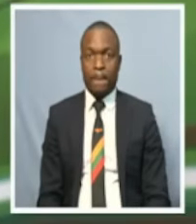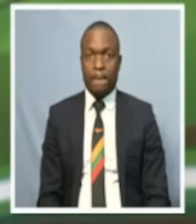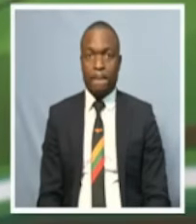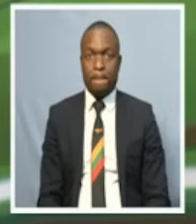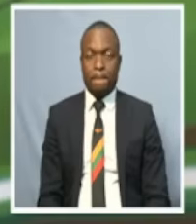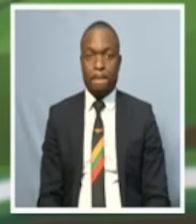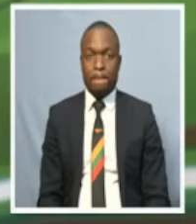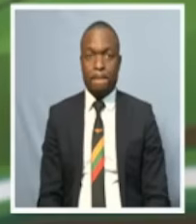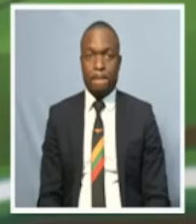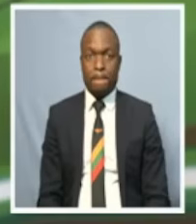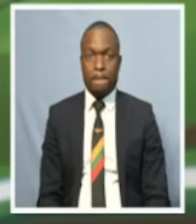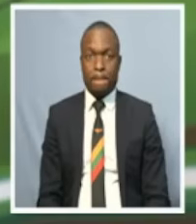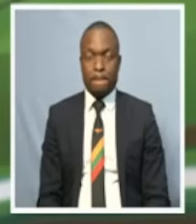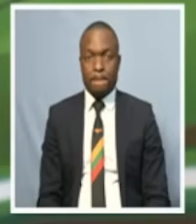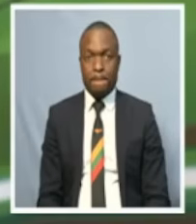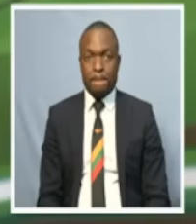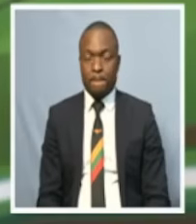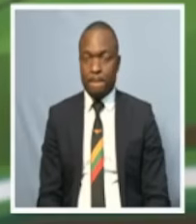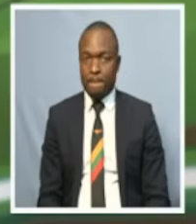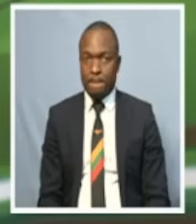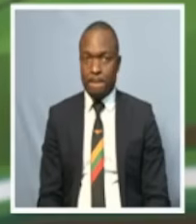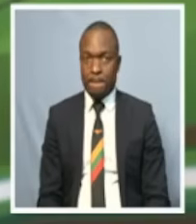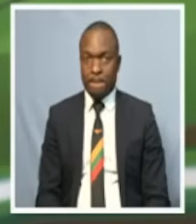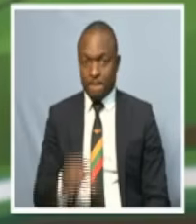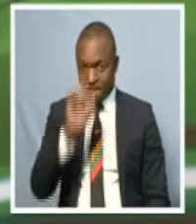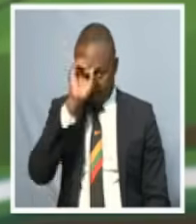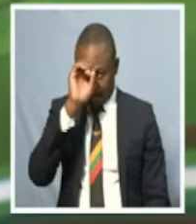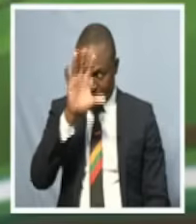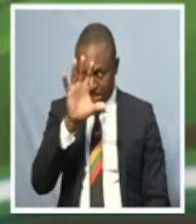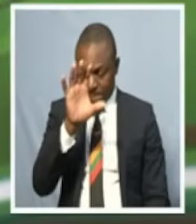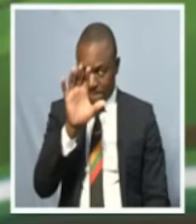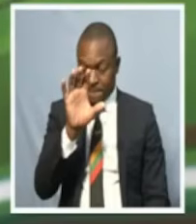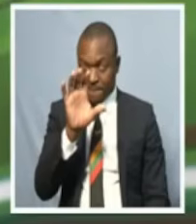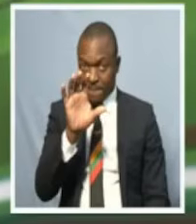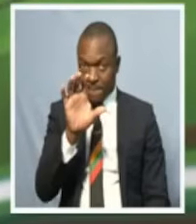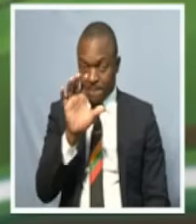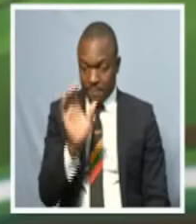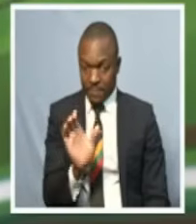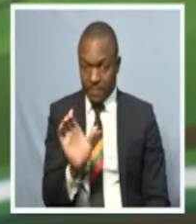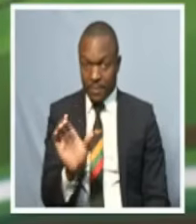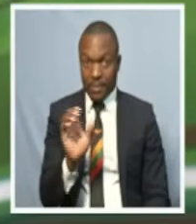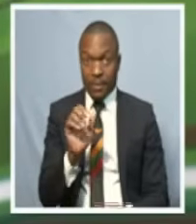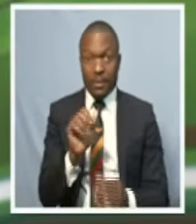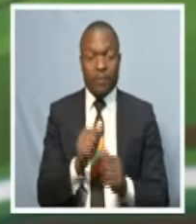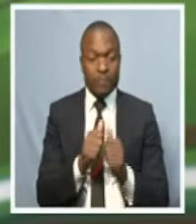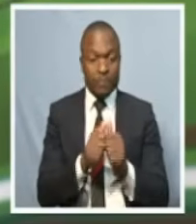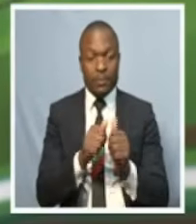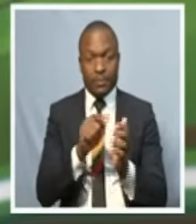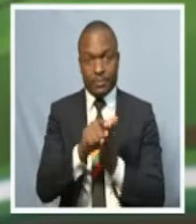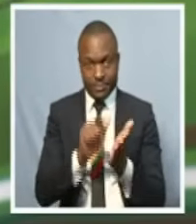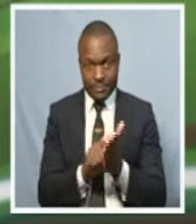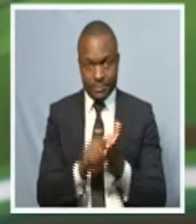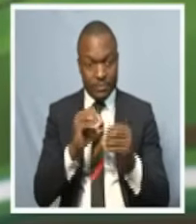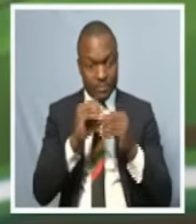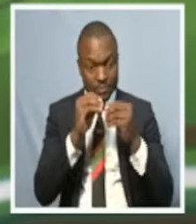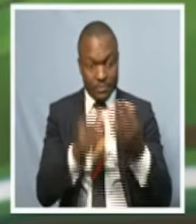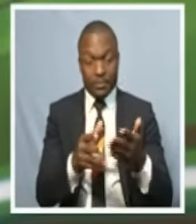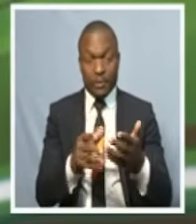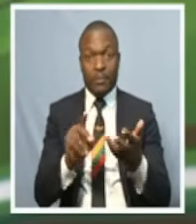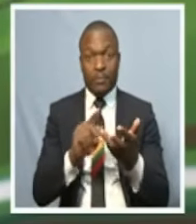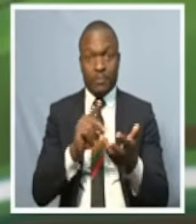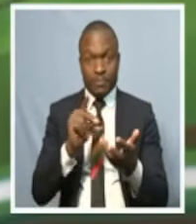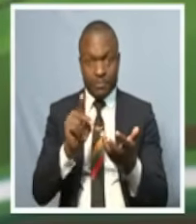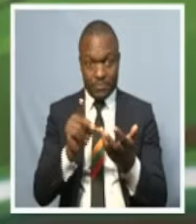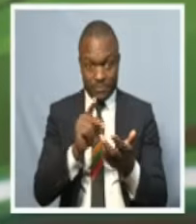alleged non-compliance by some companies in the mining sector with regard to the legal requirement to give priority to local